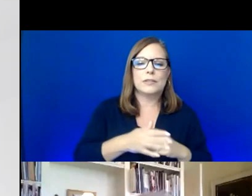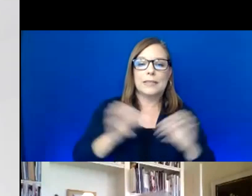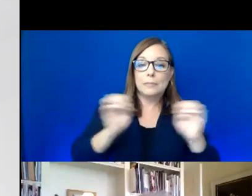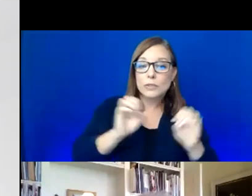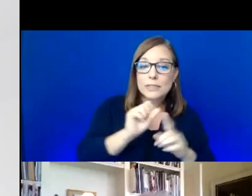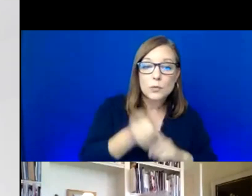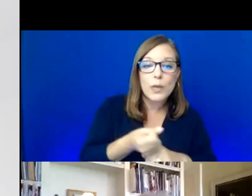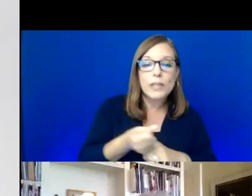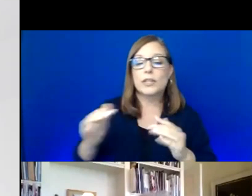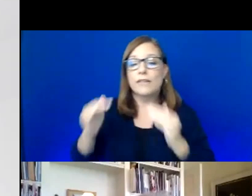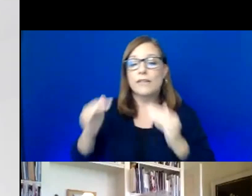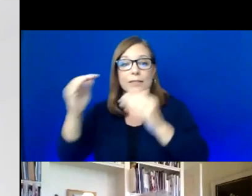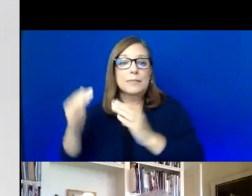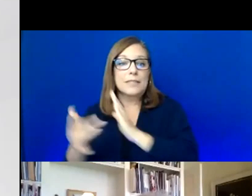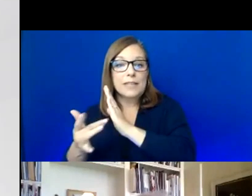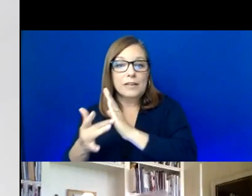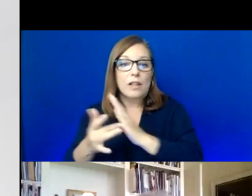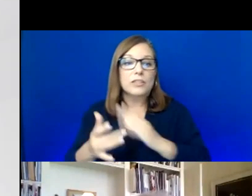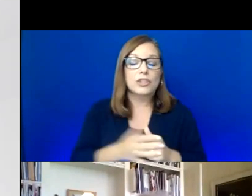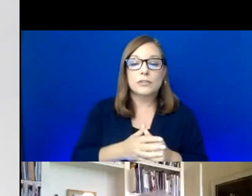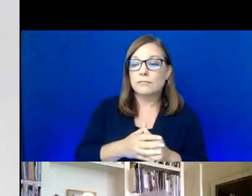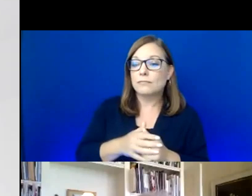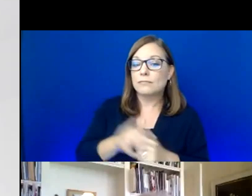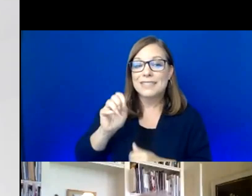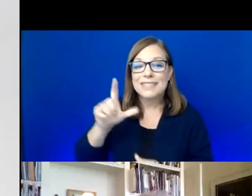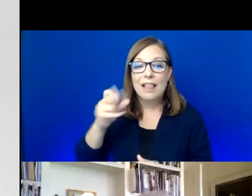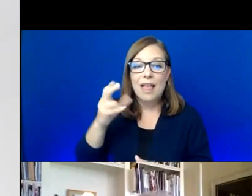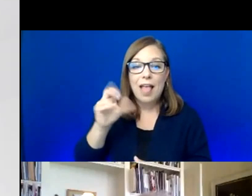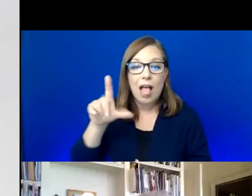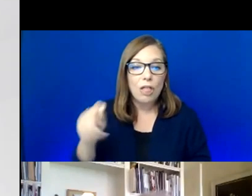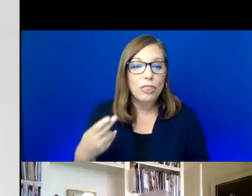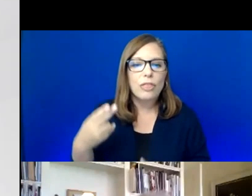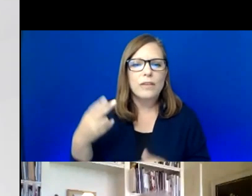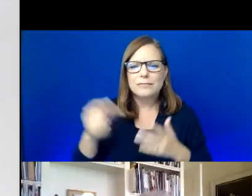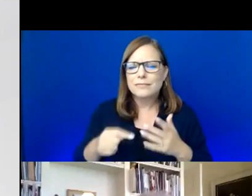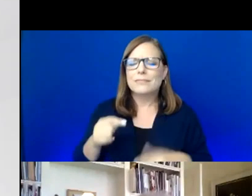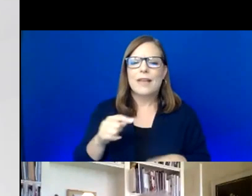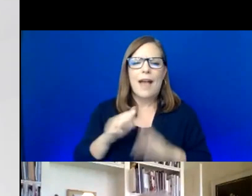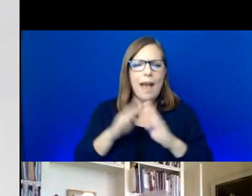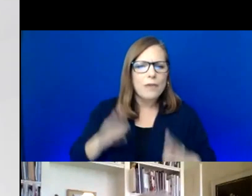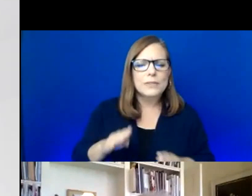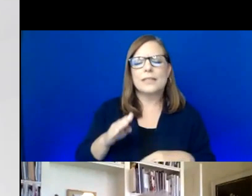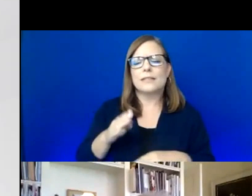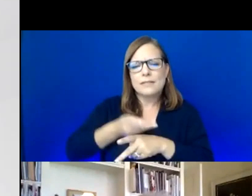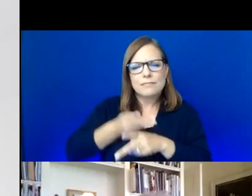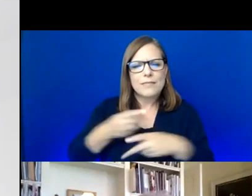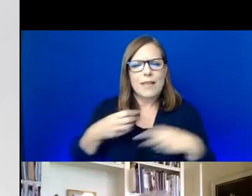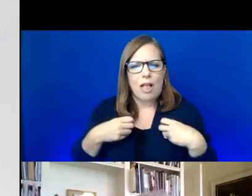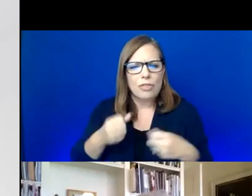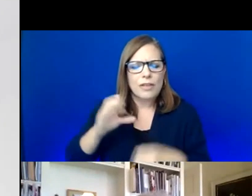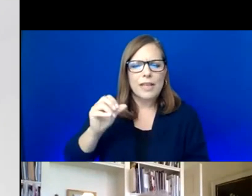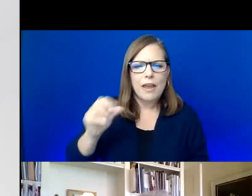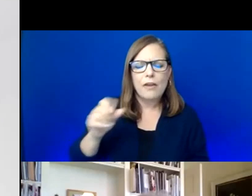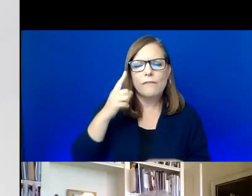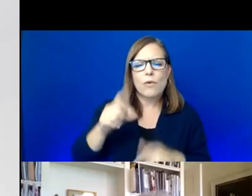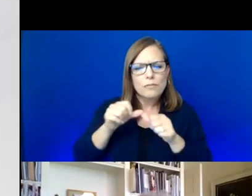telehealth, innovative partnerships for meal delivery, housing and healthcare with long-term services and supports, virtual